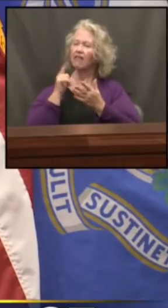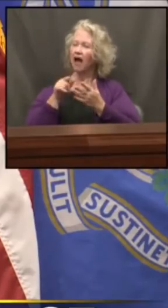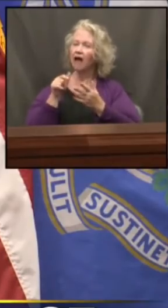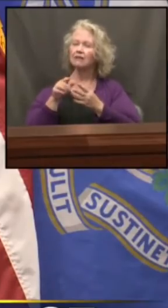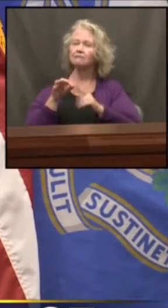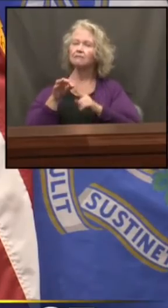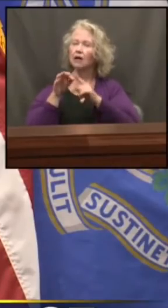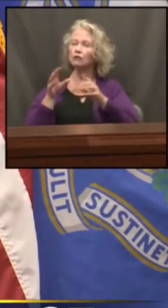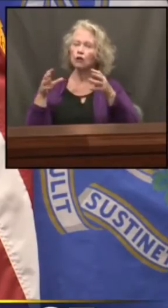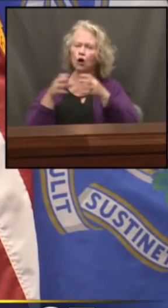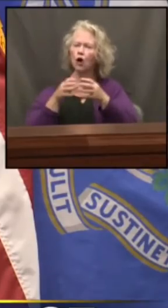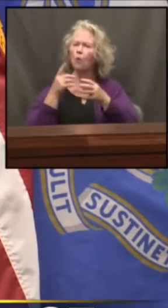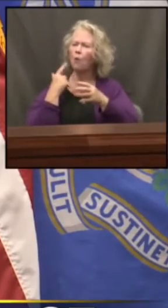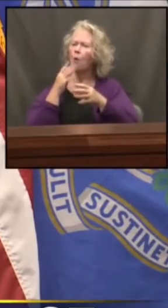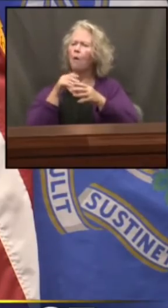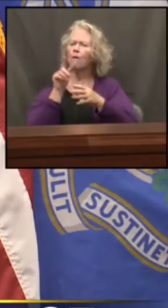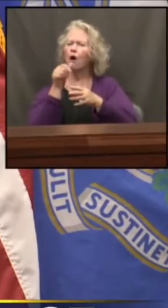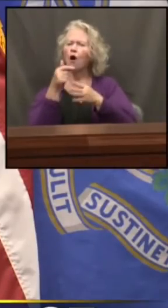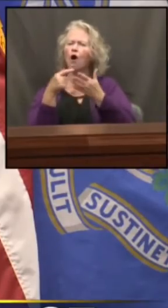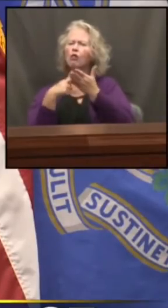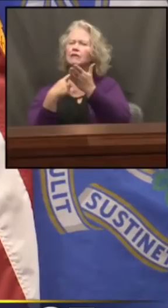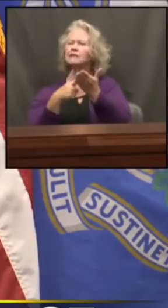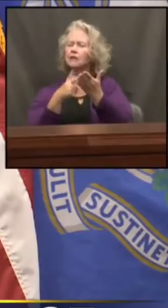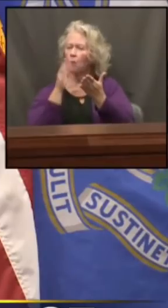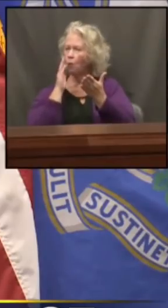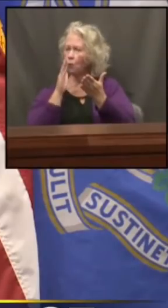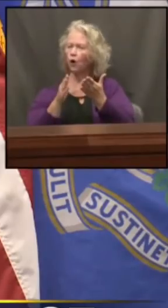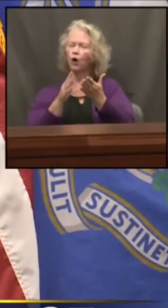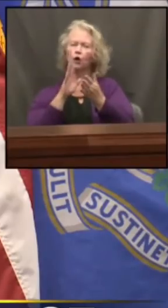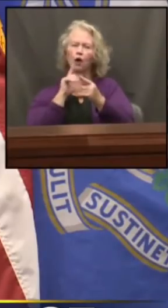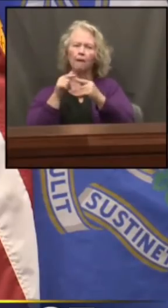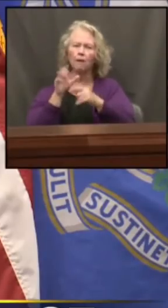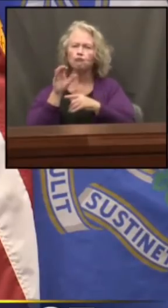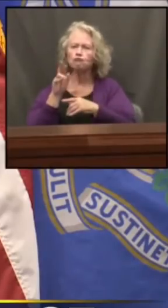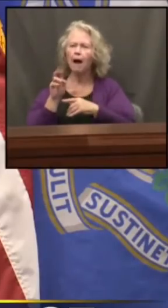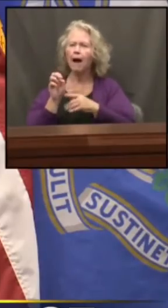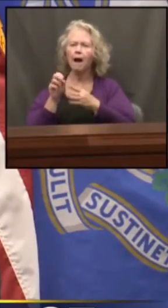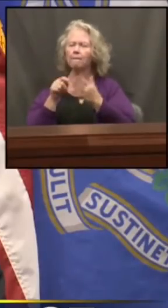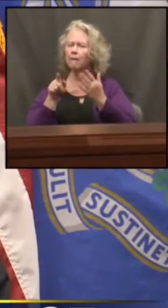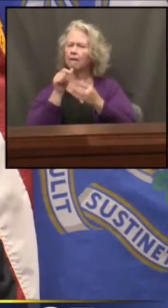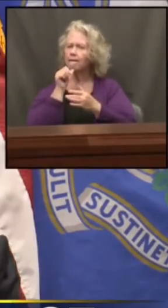for, whether it be TCI or the addressing crime in the state?